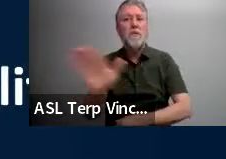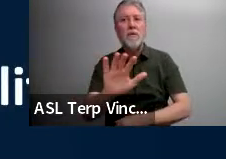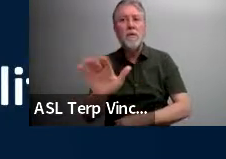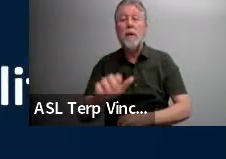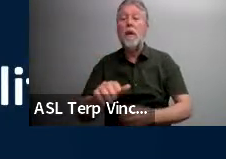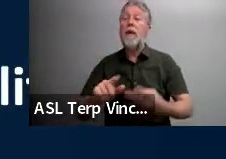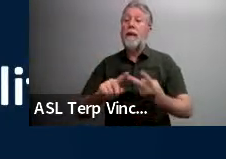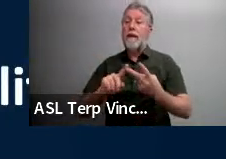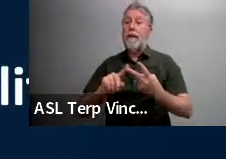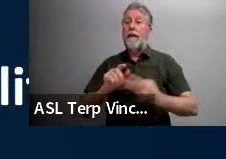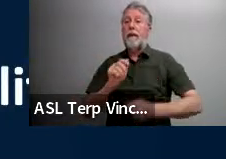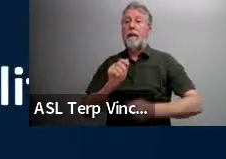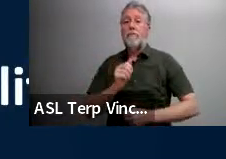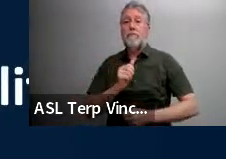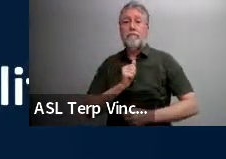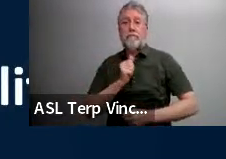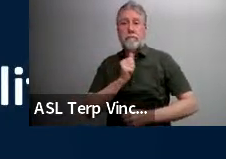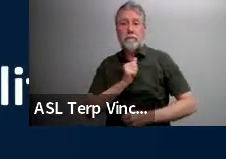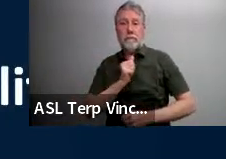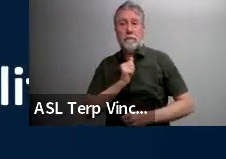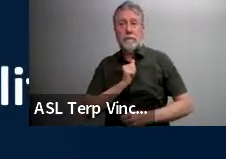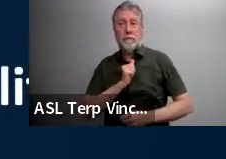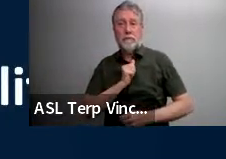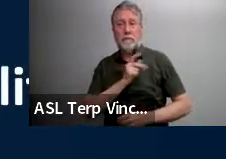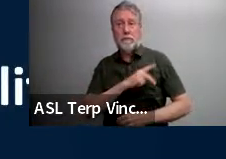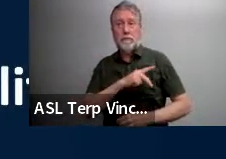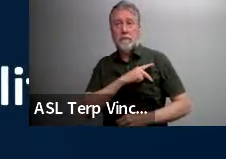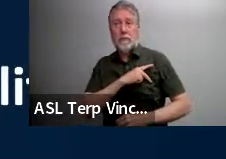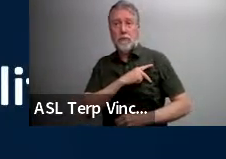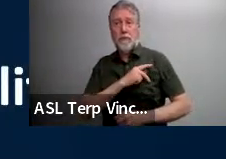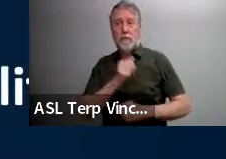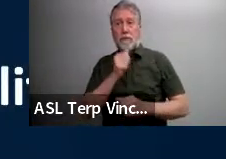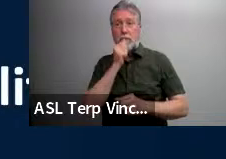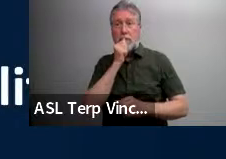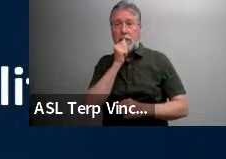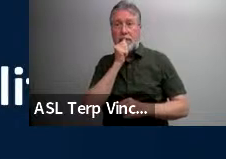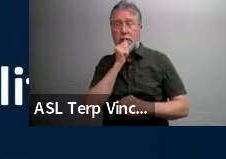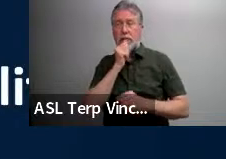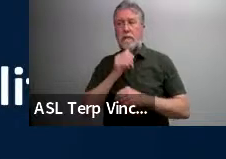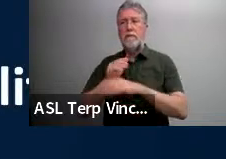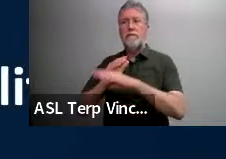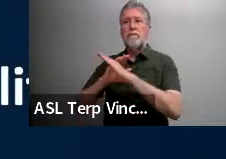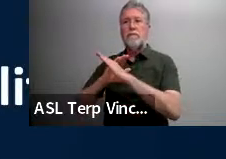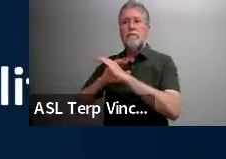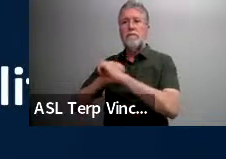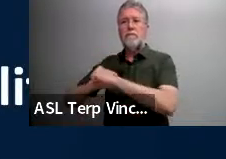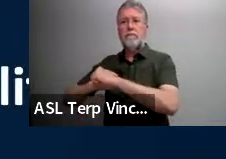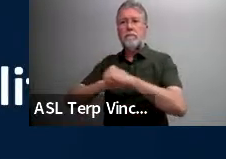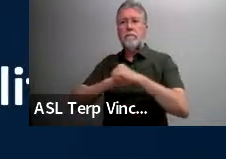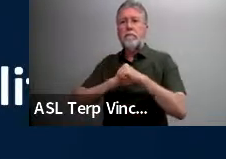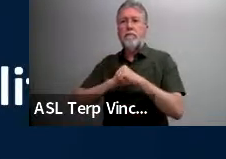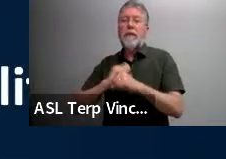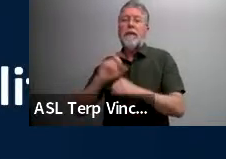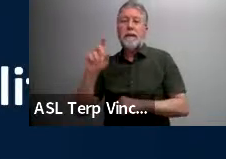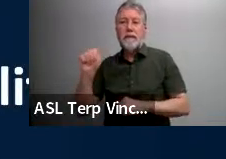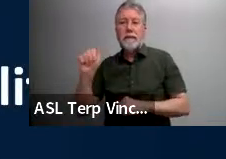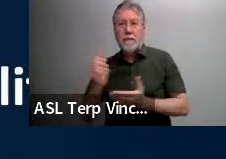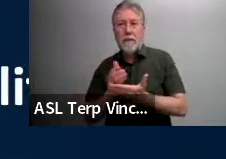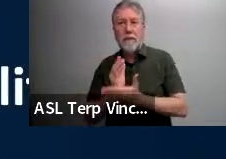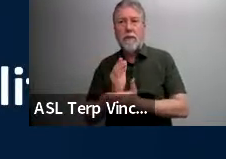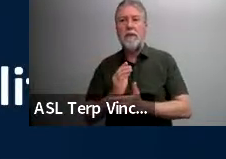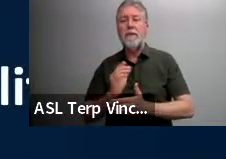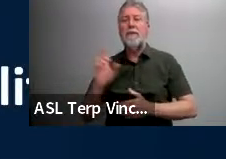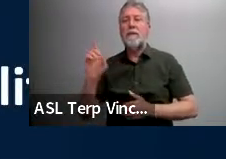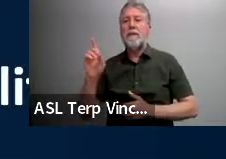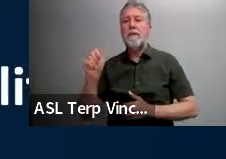privacy, and again, centering civil rights and disability justice. So